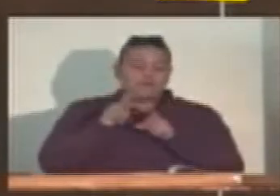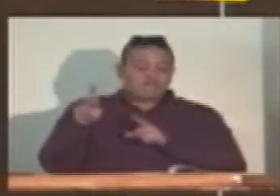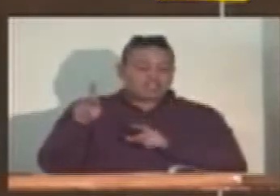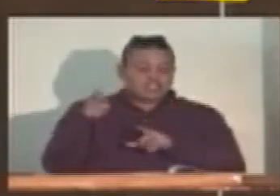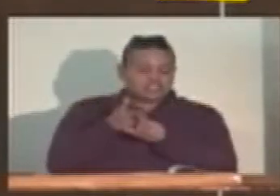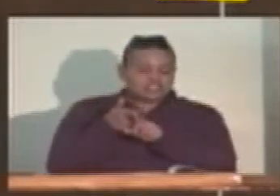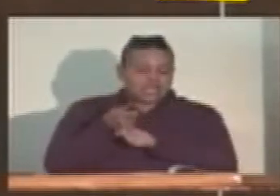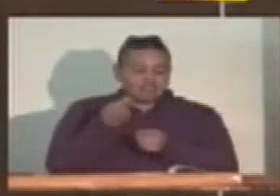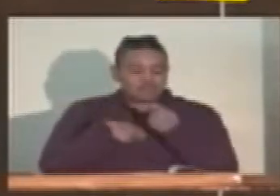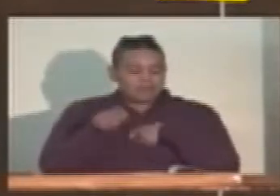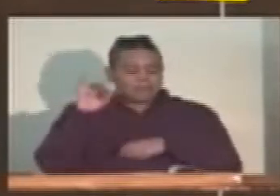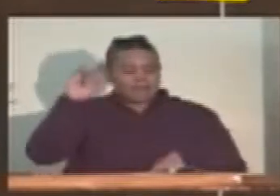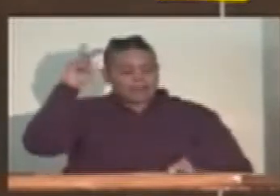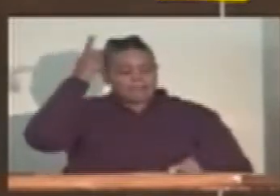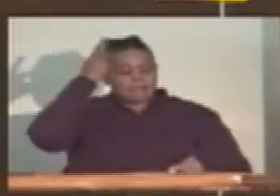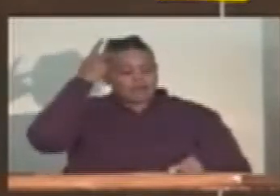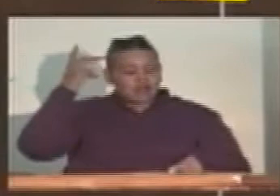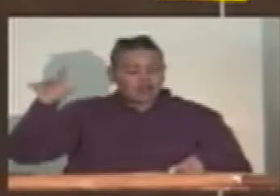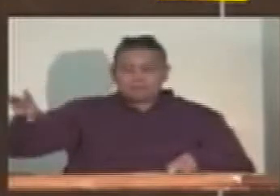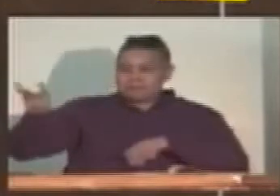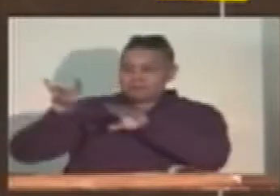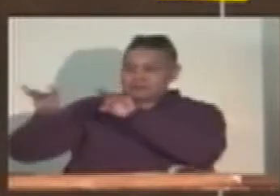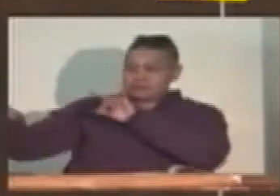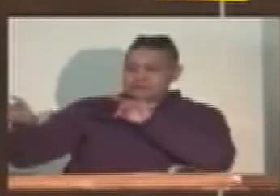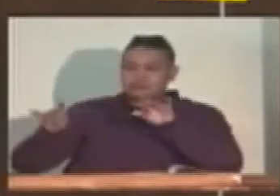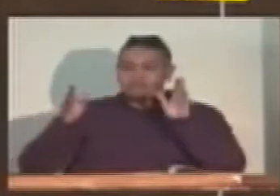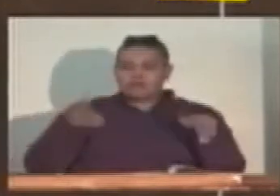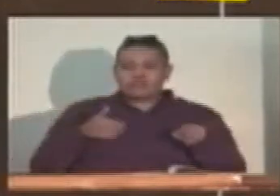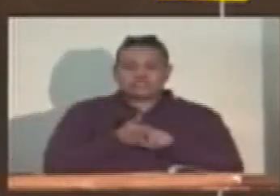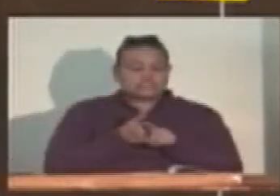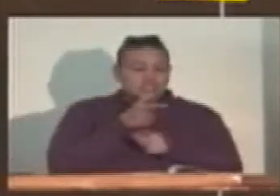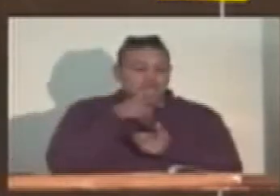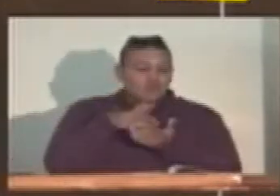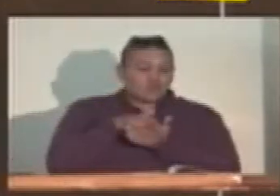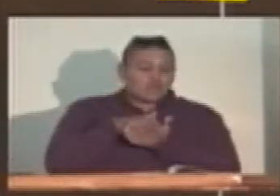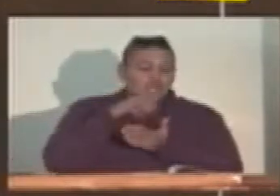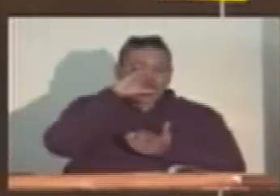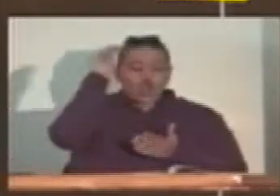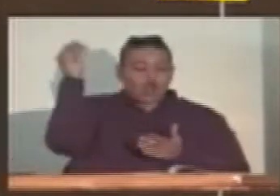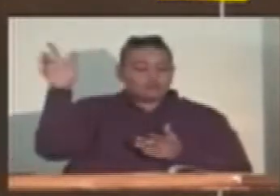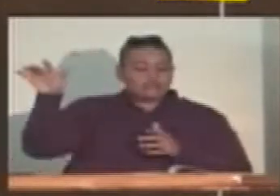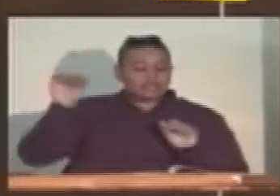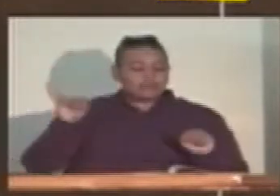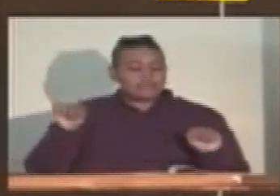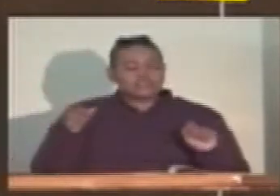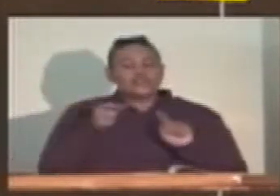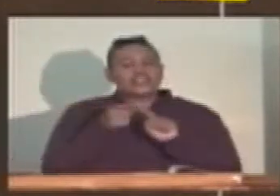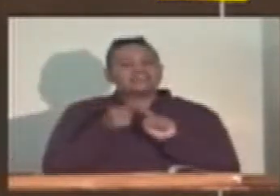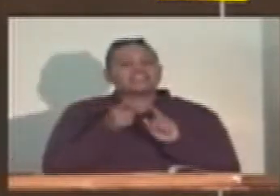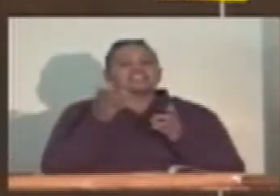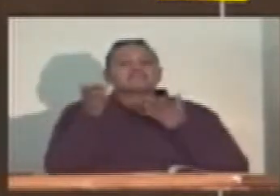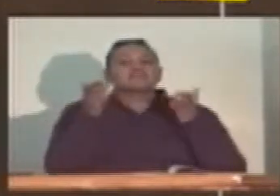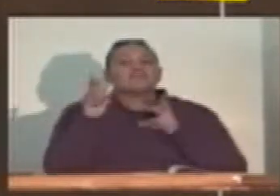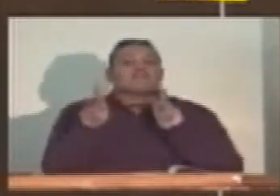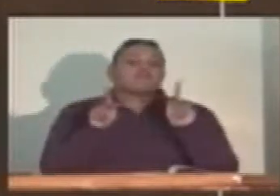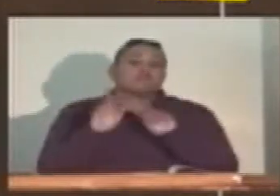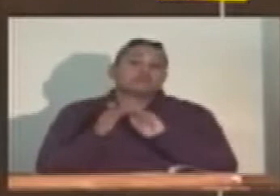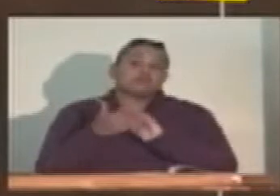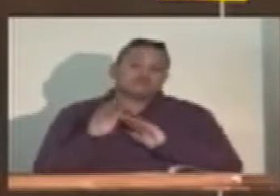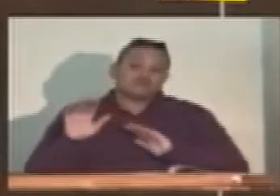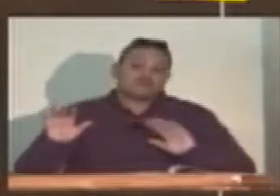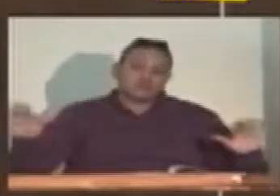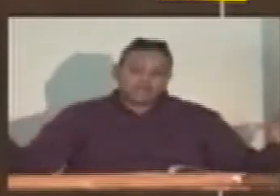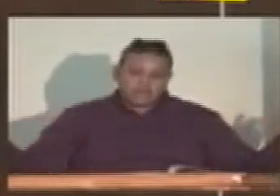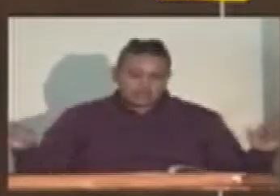and replacement by political hand-picked persons is weakening the company and its ability to effectively serve